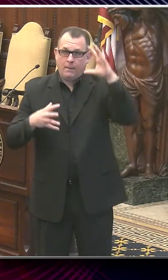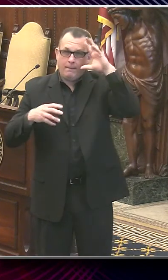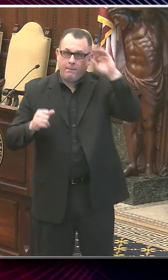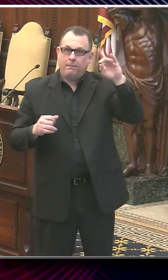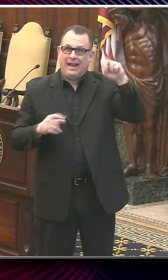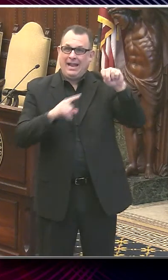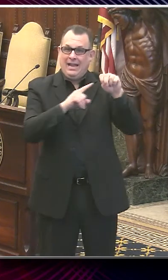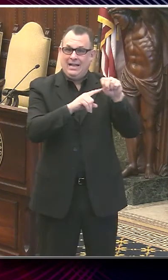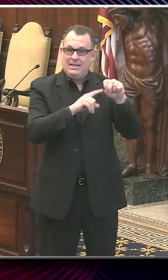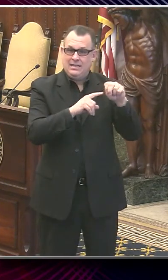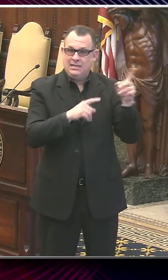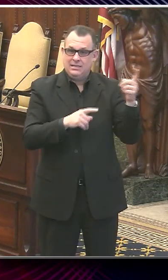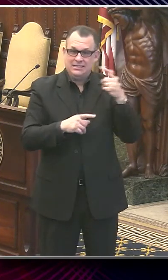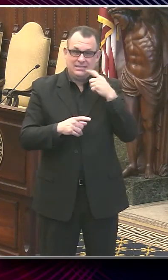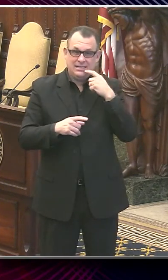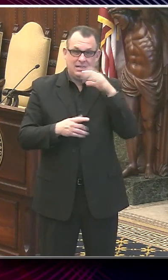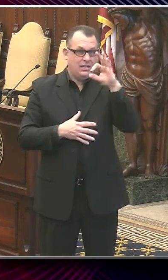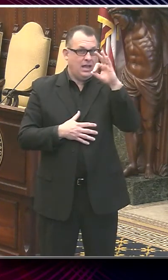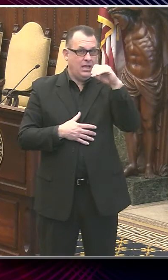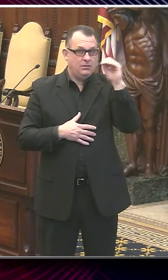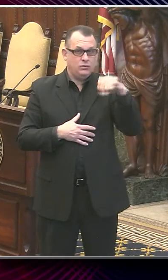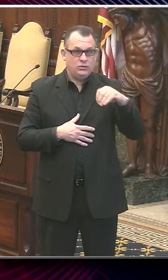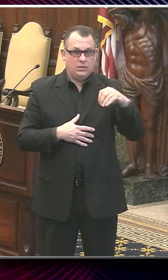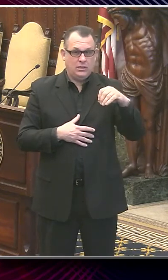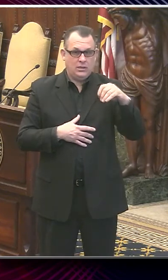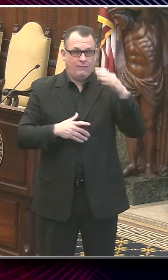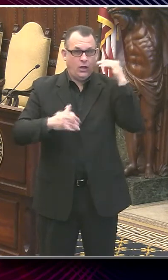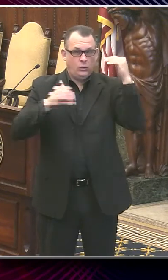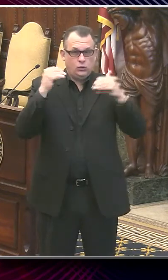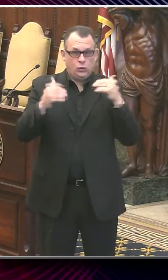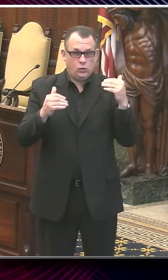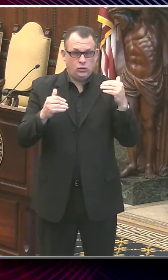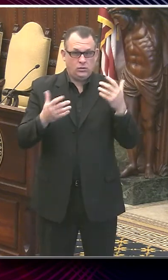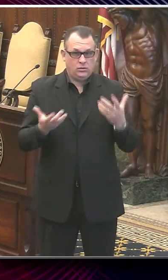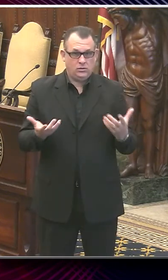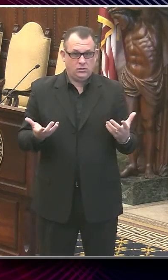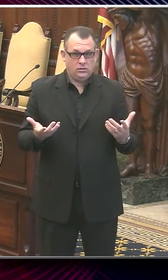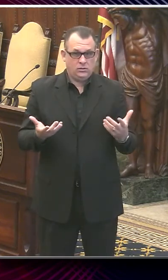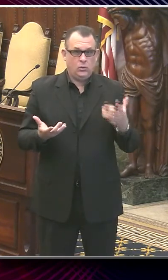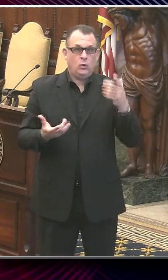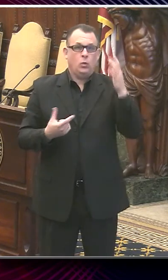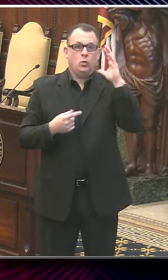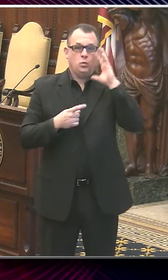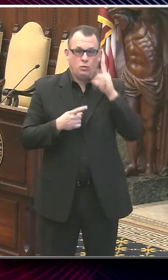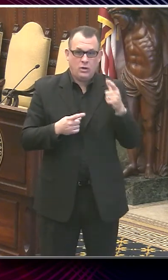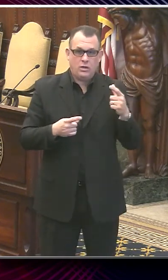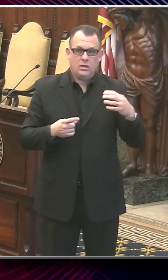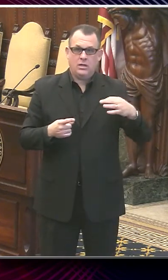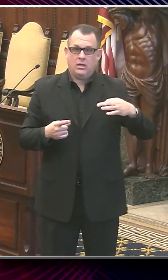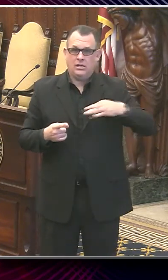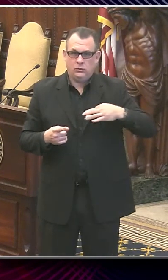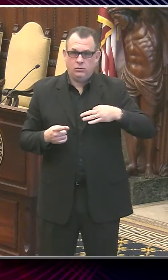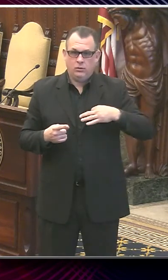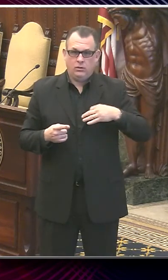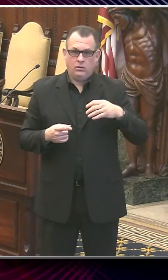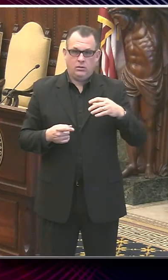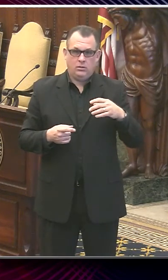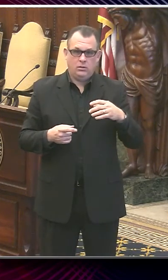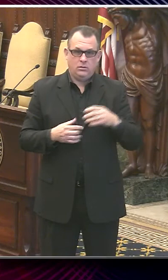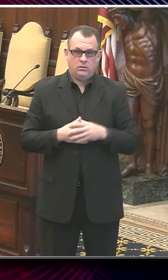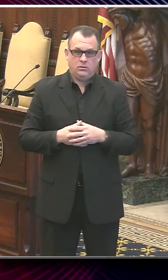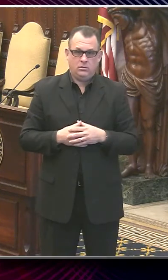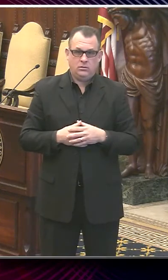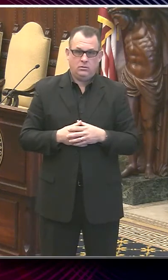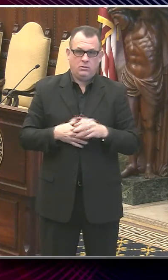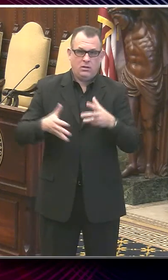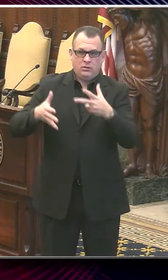now said that 90% of adults will be eligible by within 3